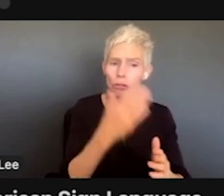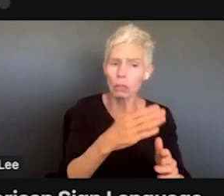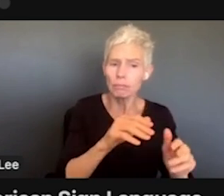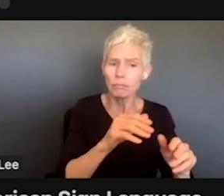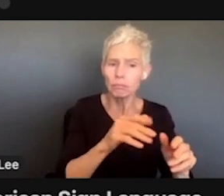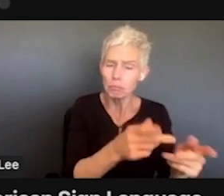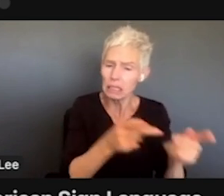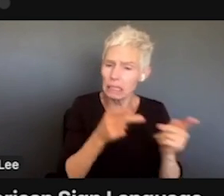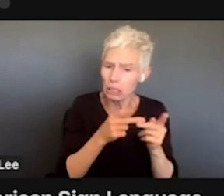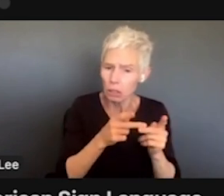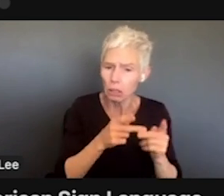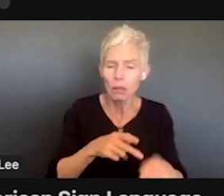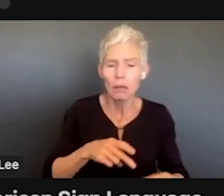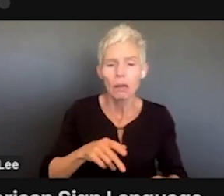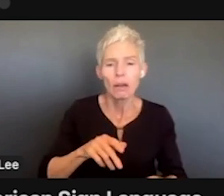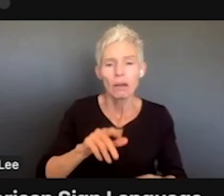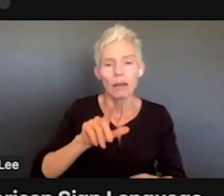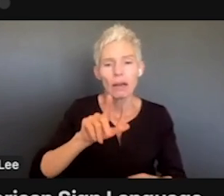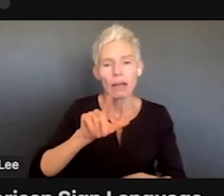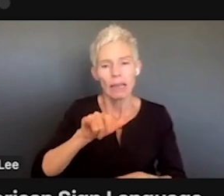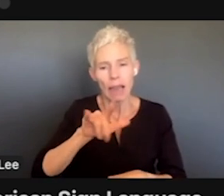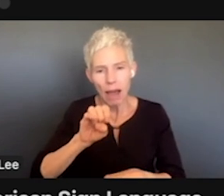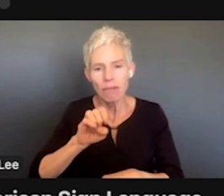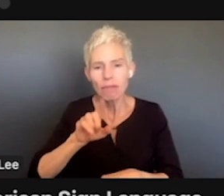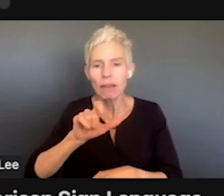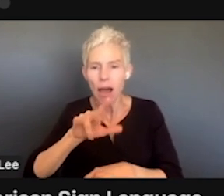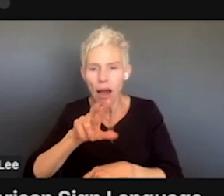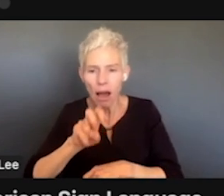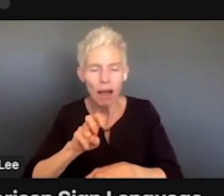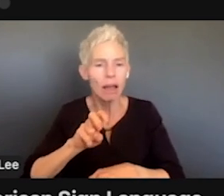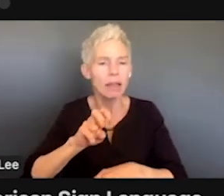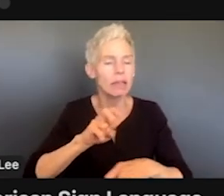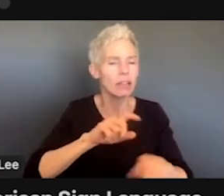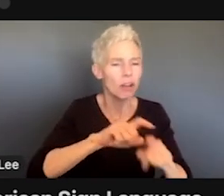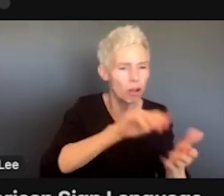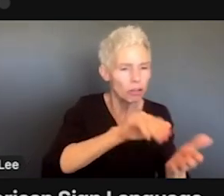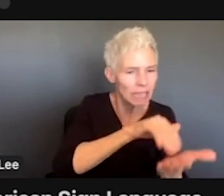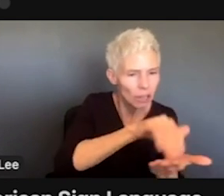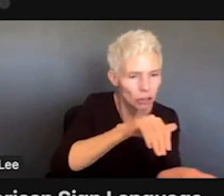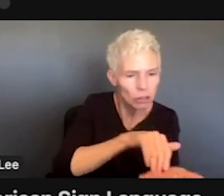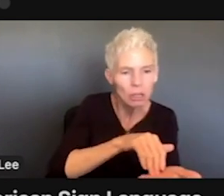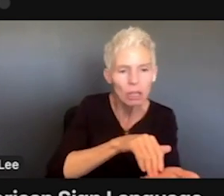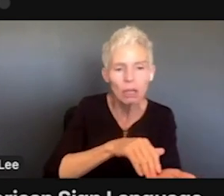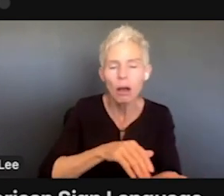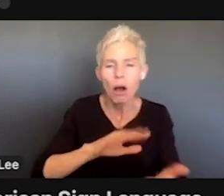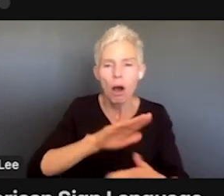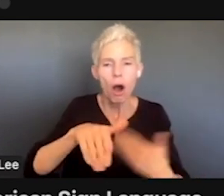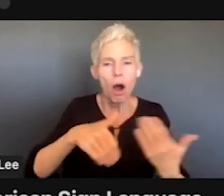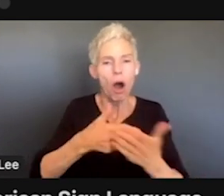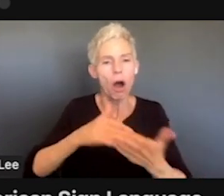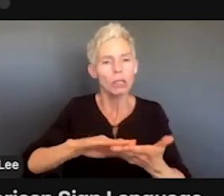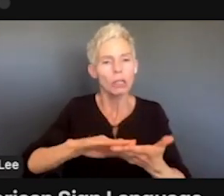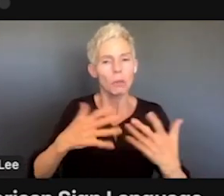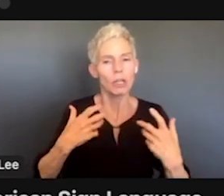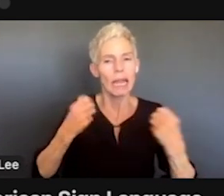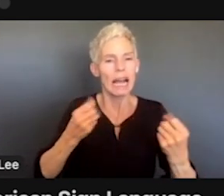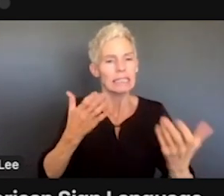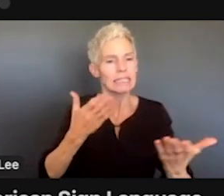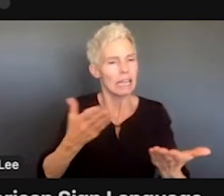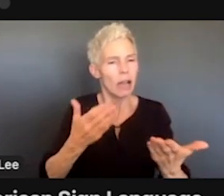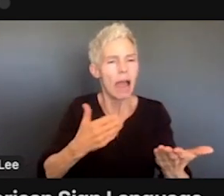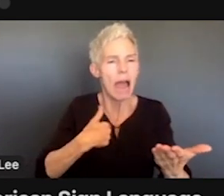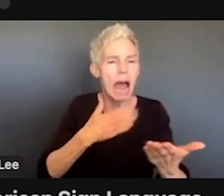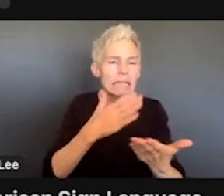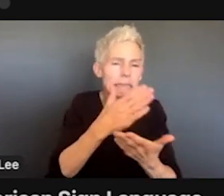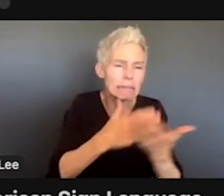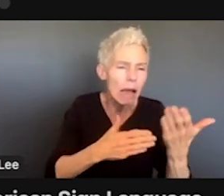call centers active in our communities, and all 14 of our community mental health centers had at least some crisis services. Some had